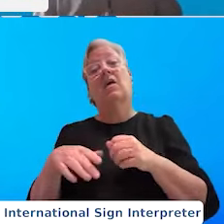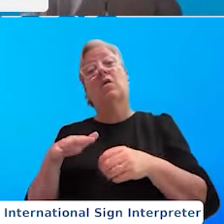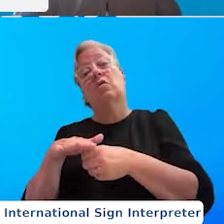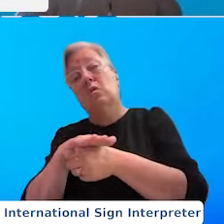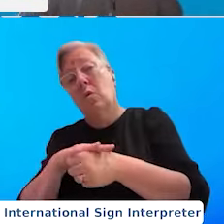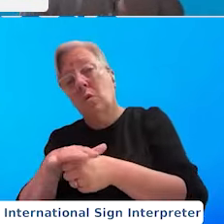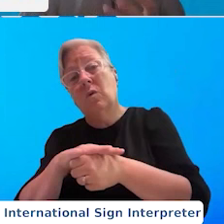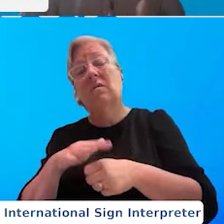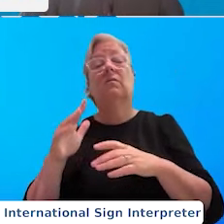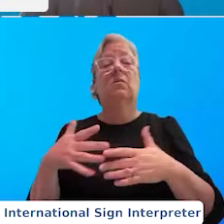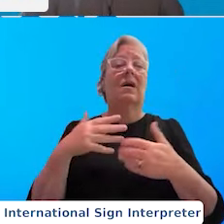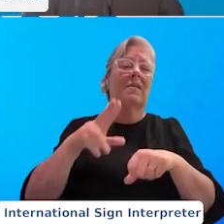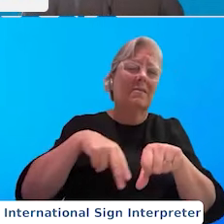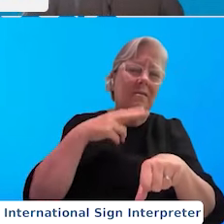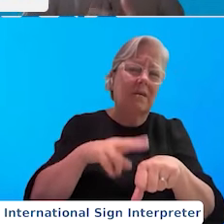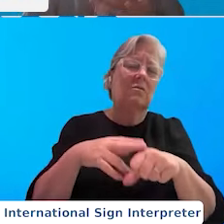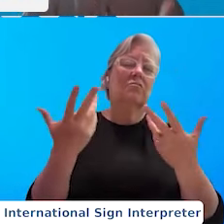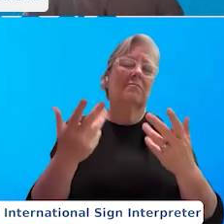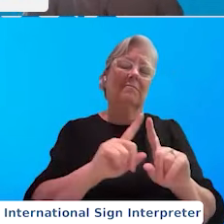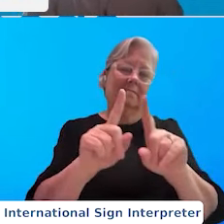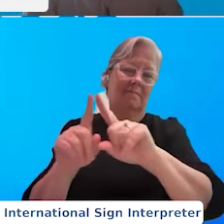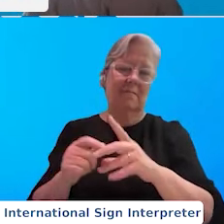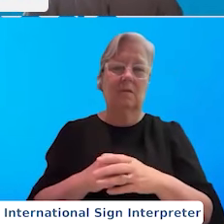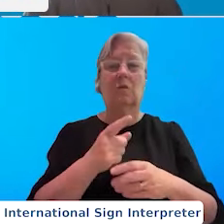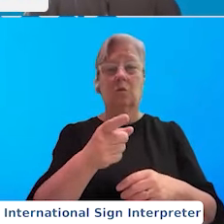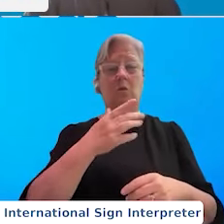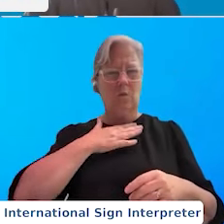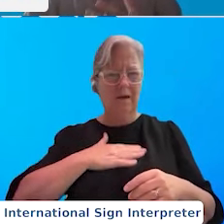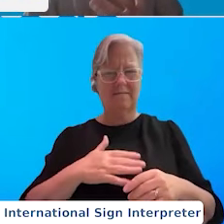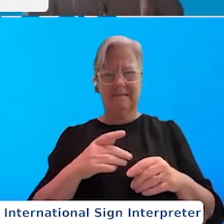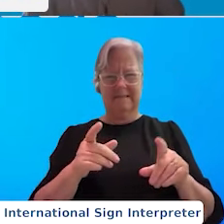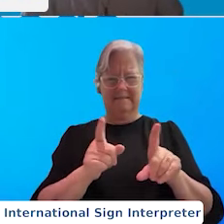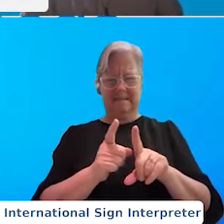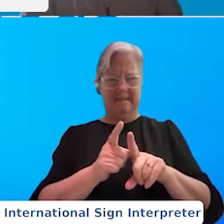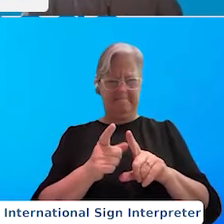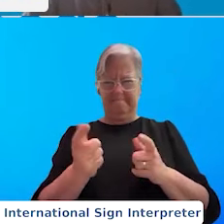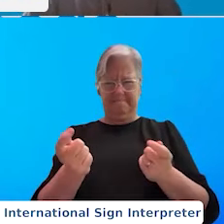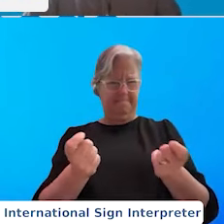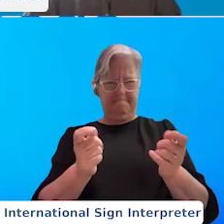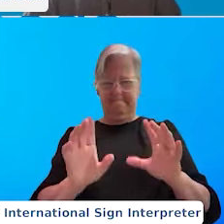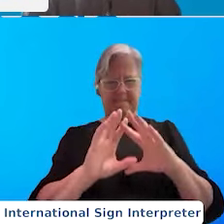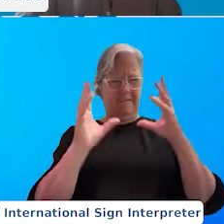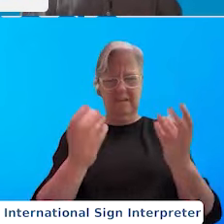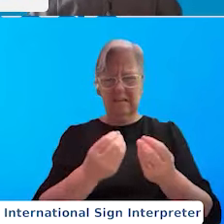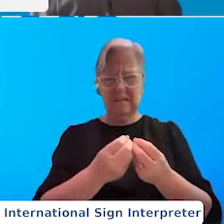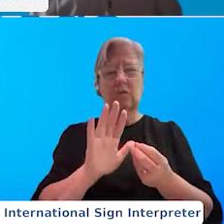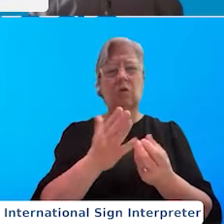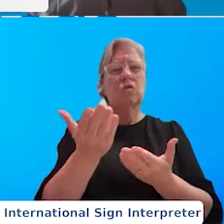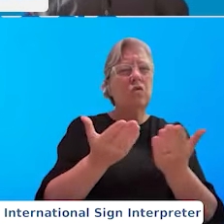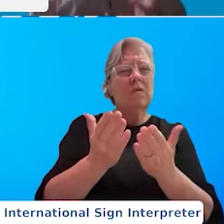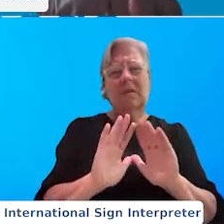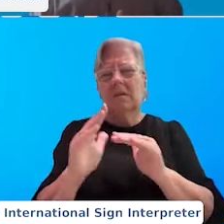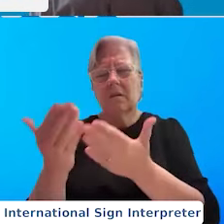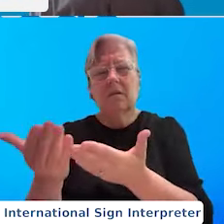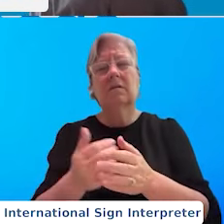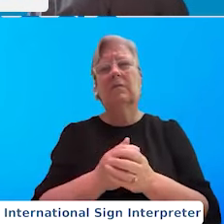really need to know what kind of support you need for eligibility determination, for case management and referral, but also